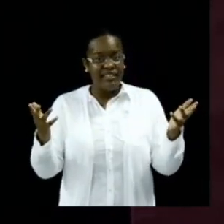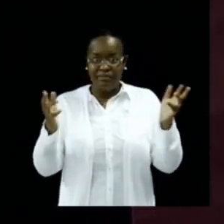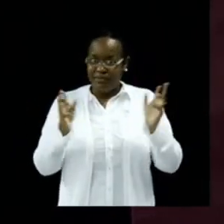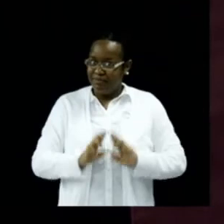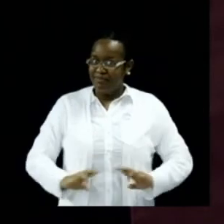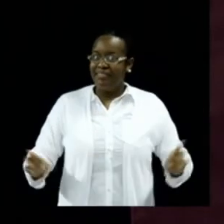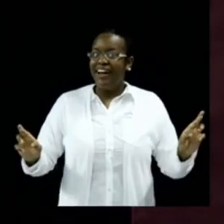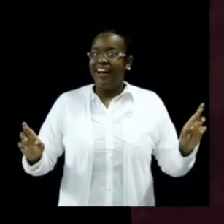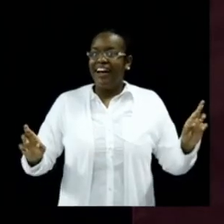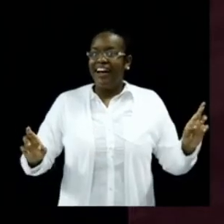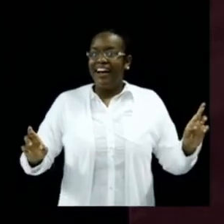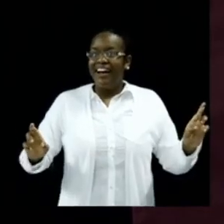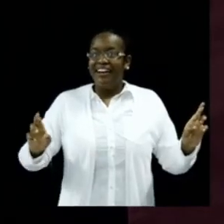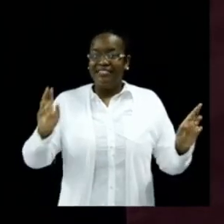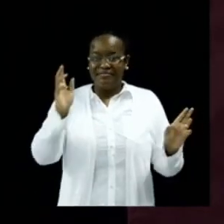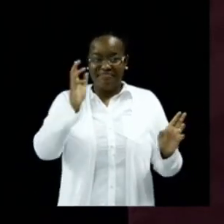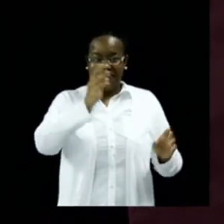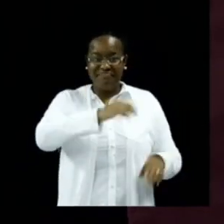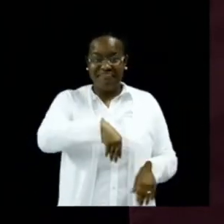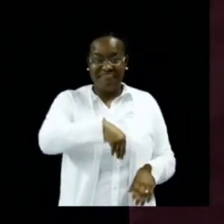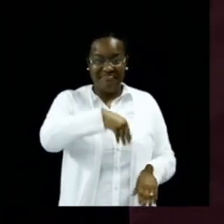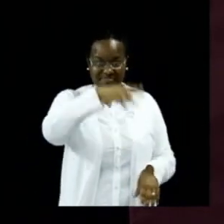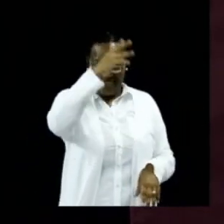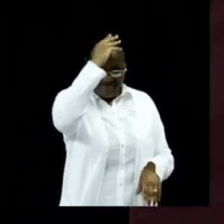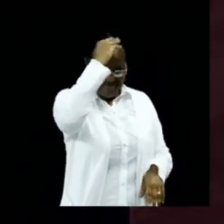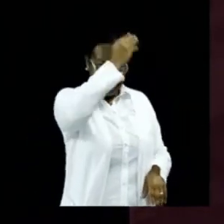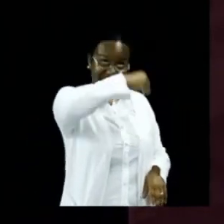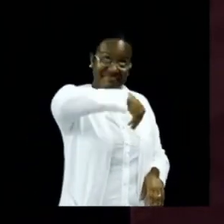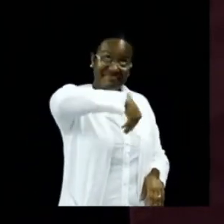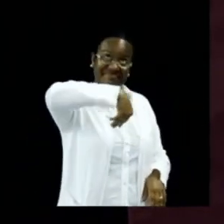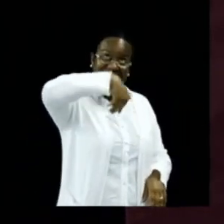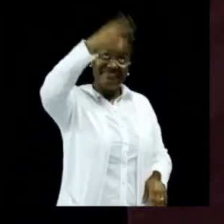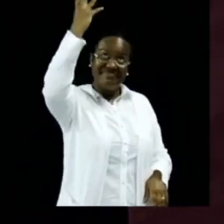to salute and throw up your hats.